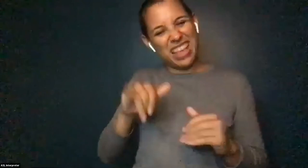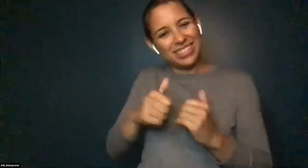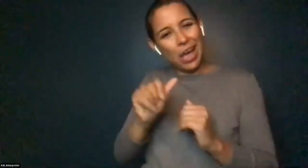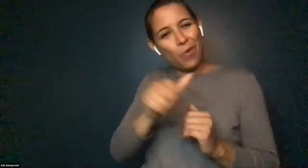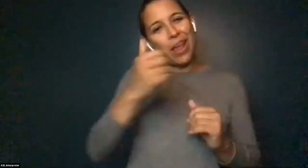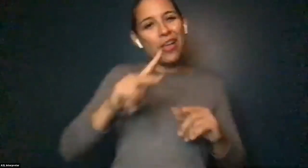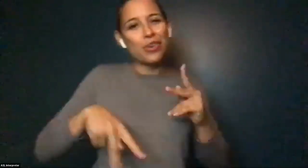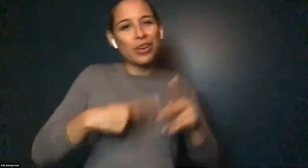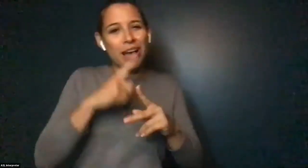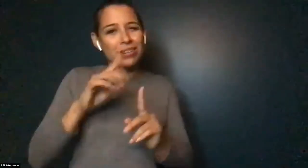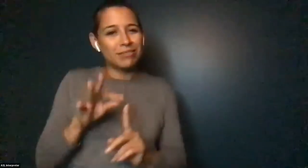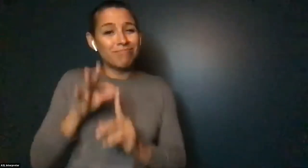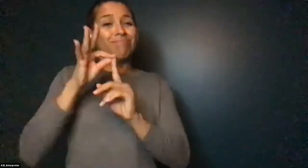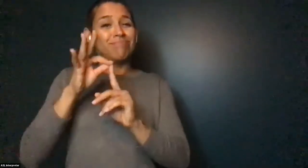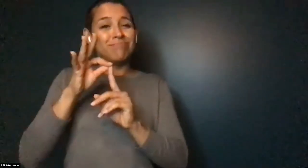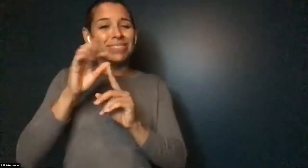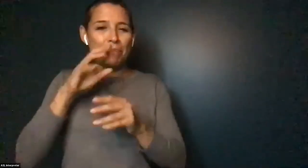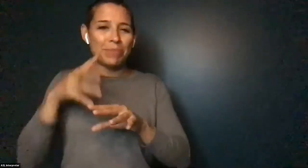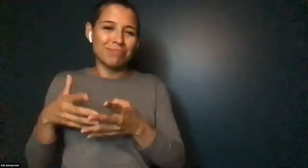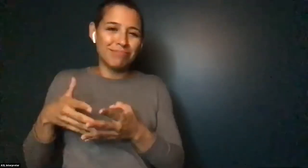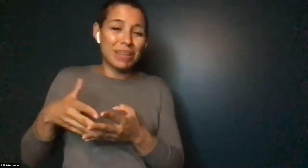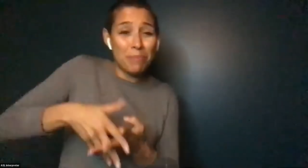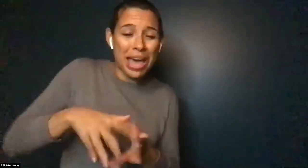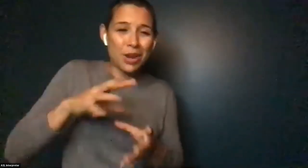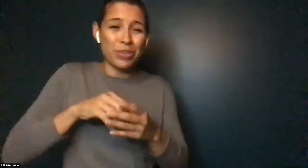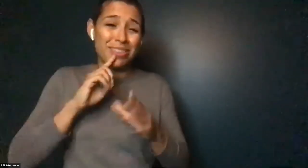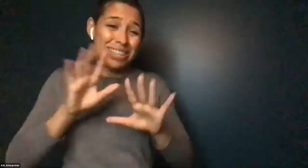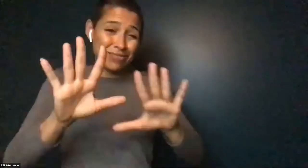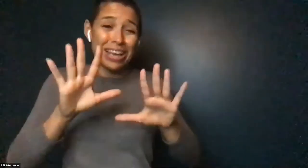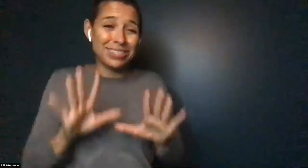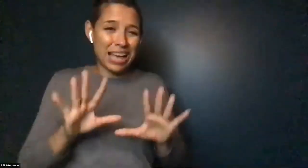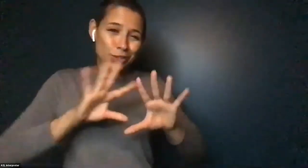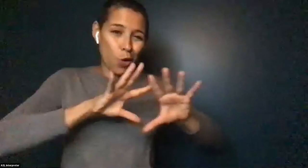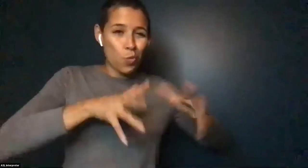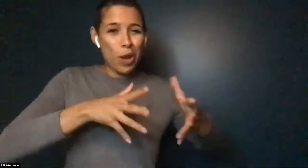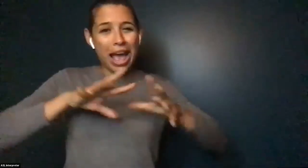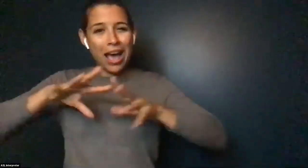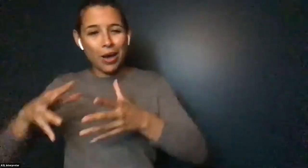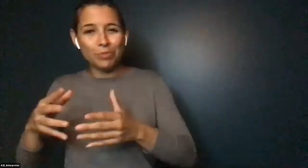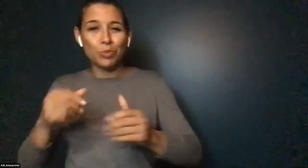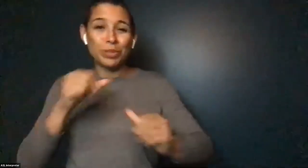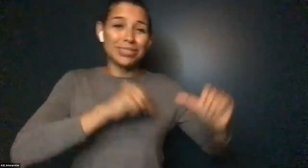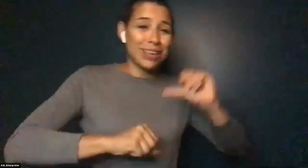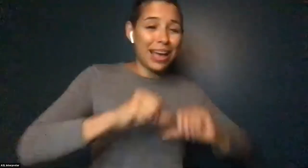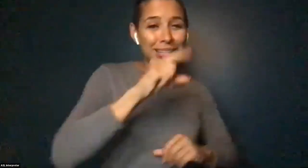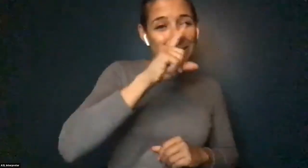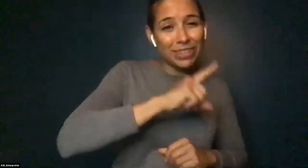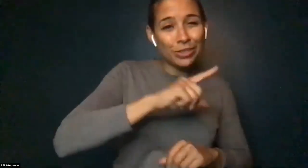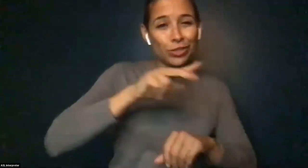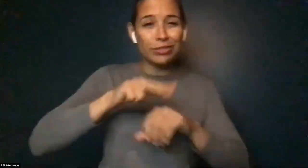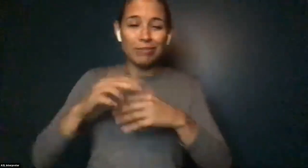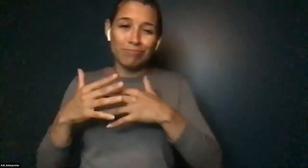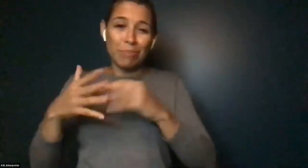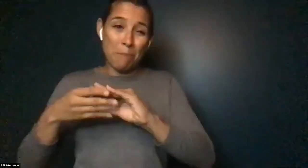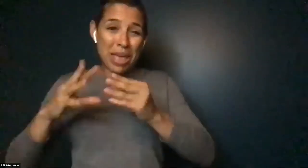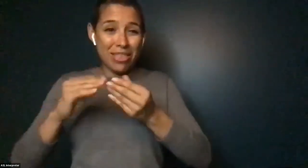within these fantastical realms that I really appreciate. And I think that the same questions that, um, myth is